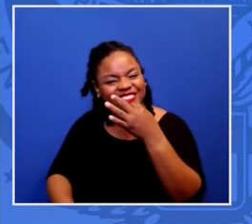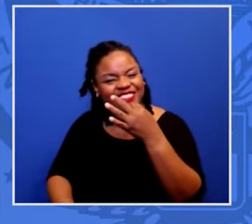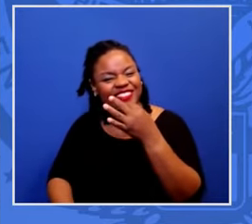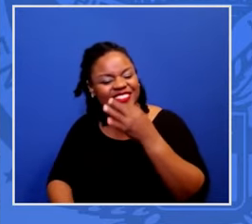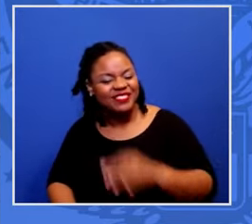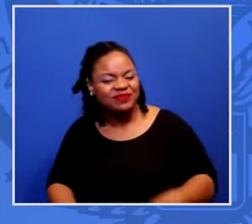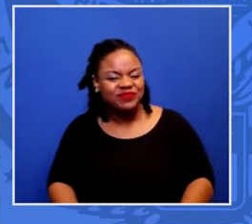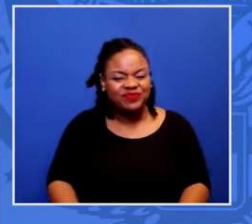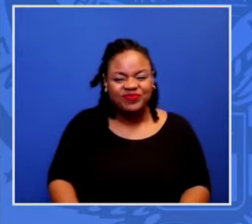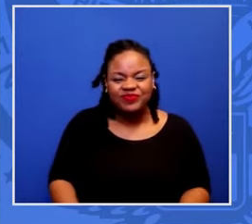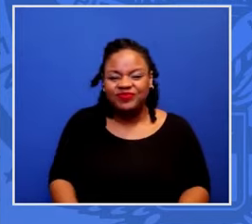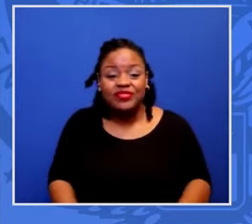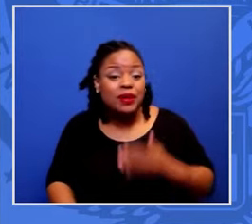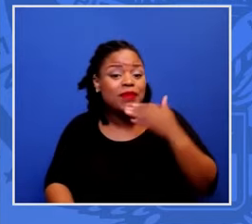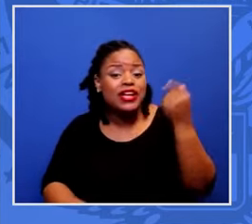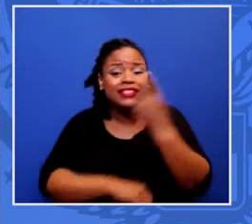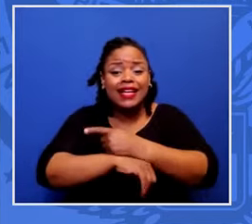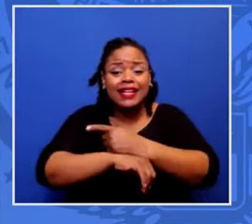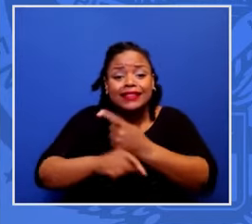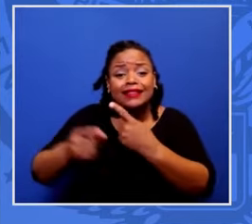days are coming.